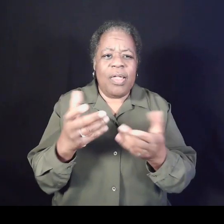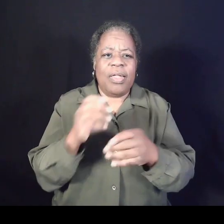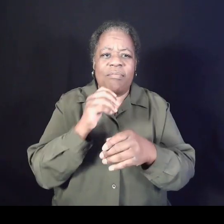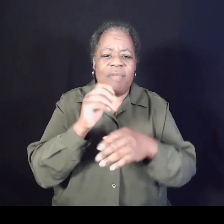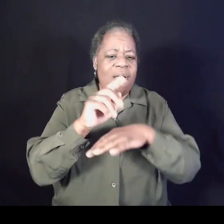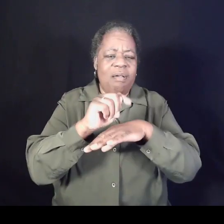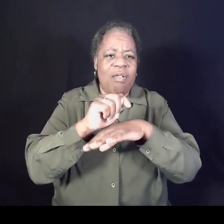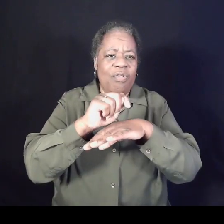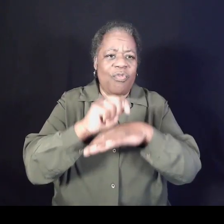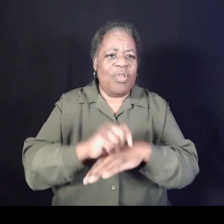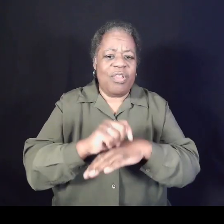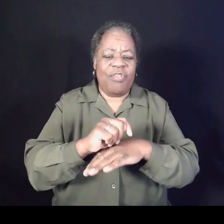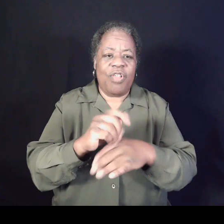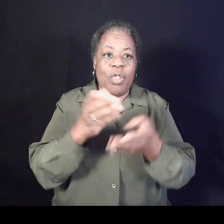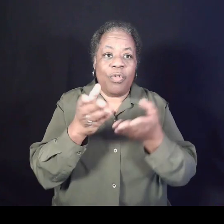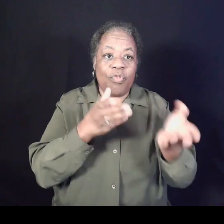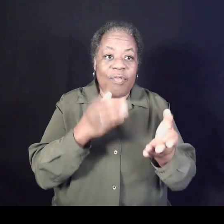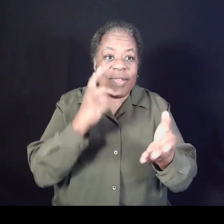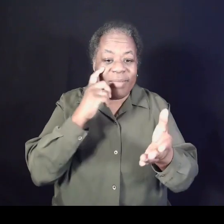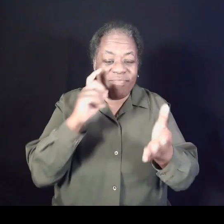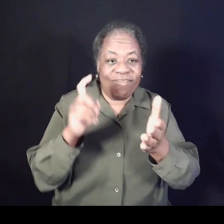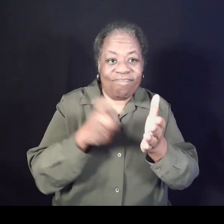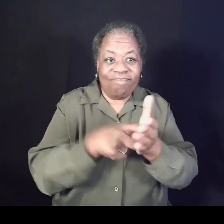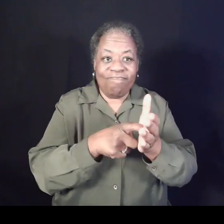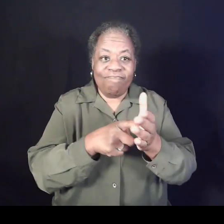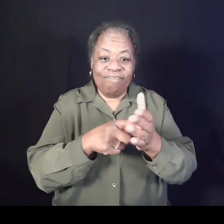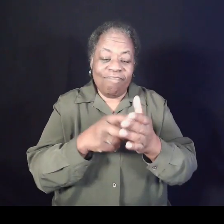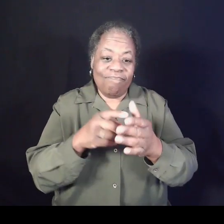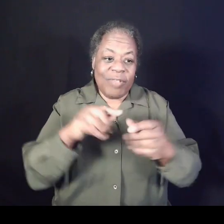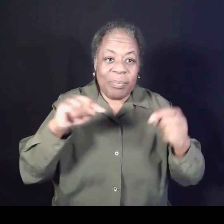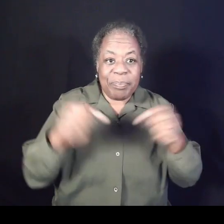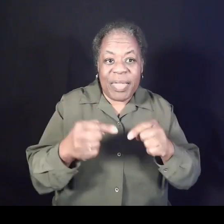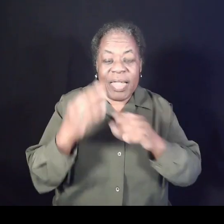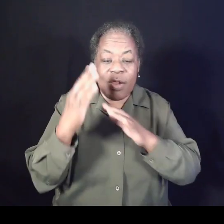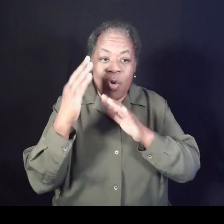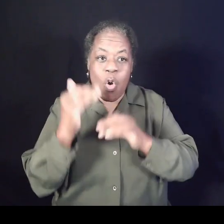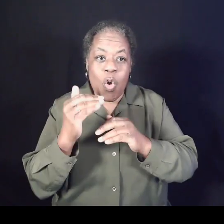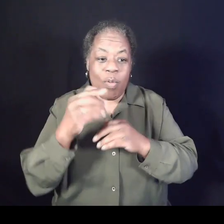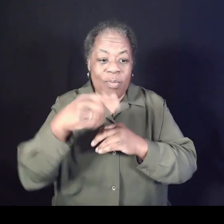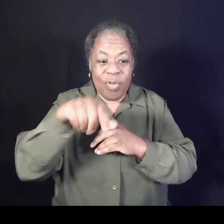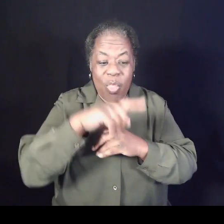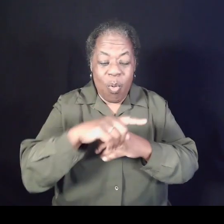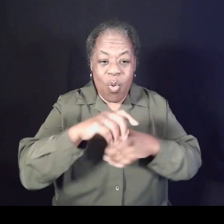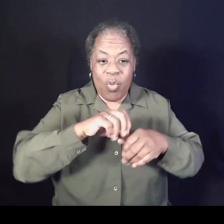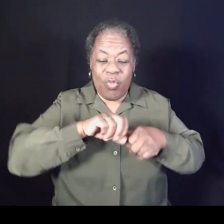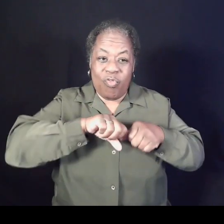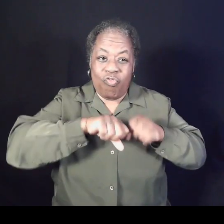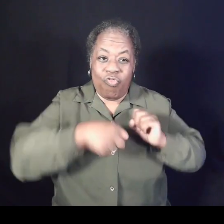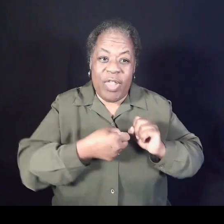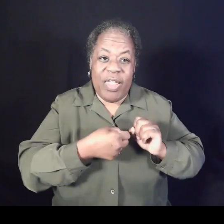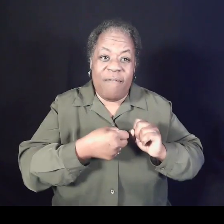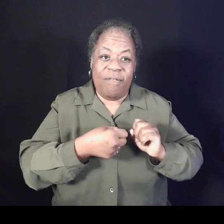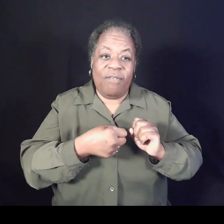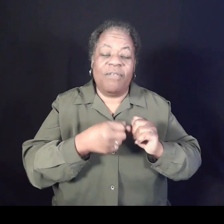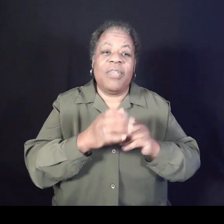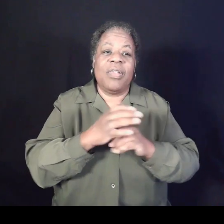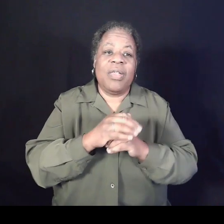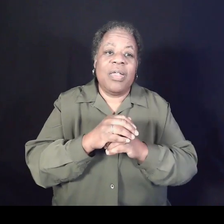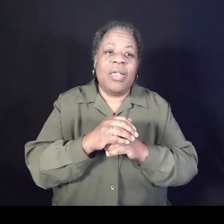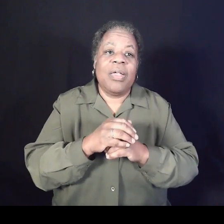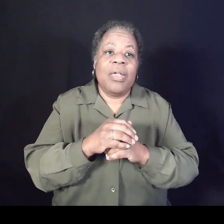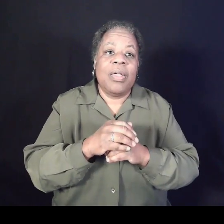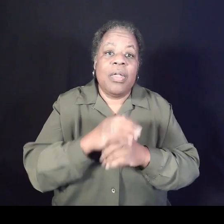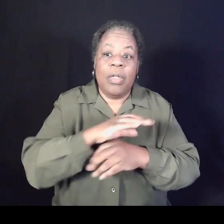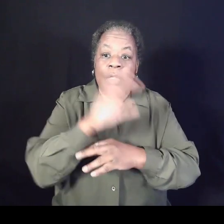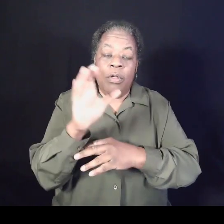the pain and offers hope to those who are grieving the loss of a loved one or hurting during the holiday season. Because while the Christmas